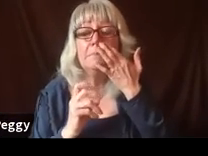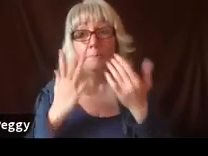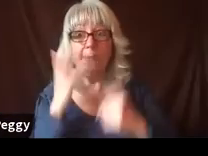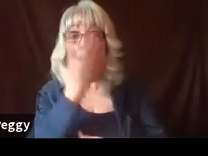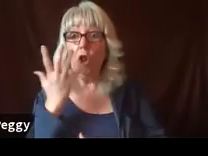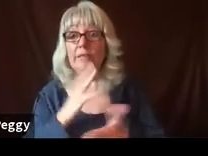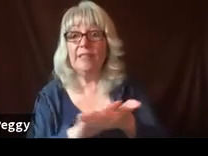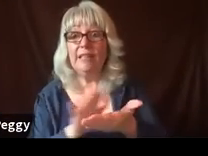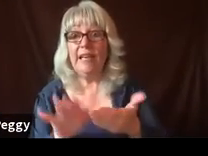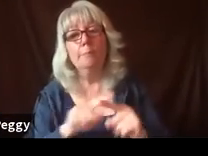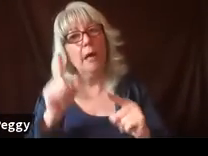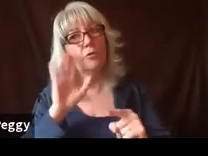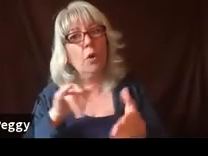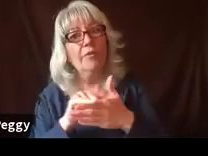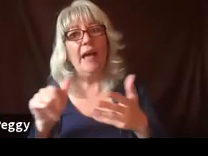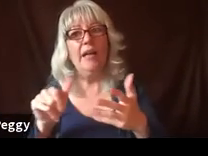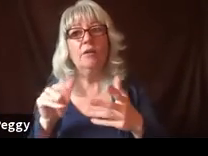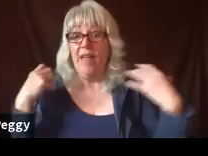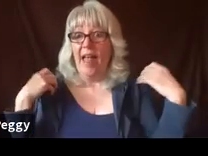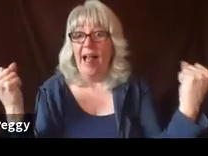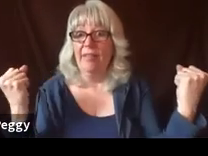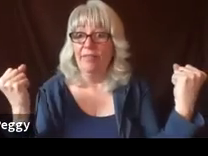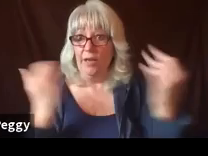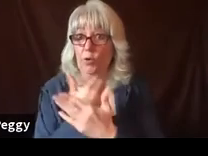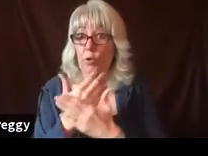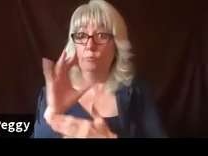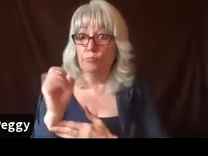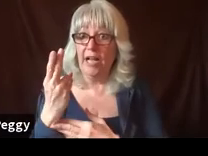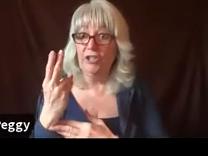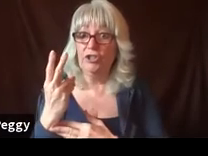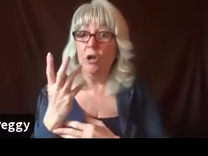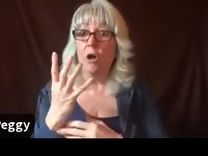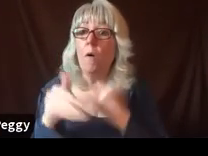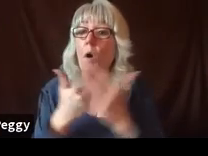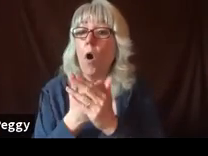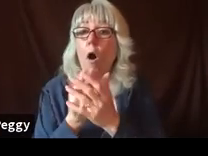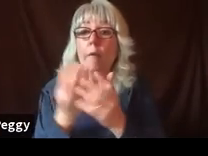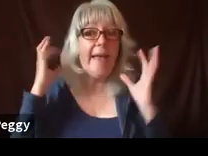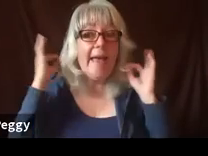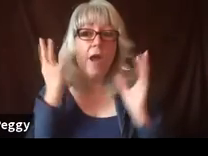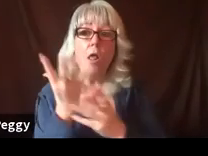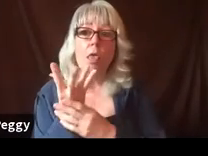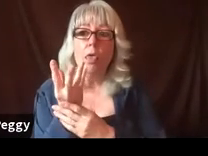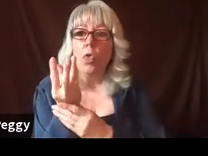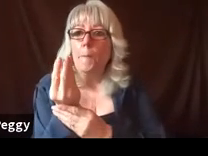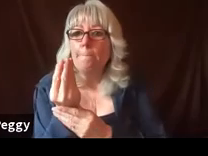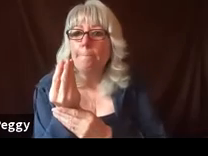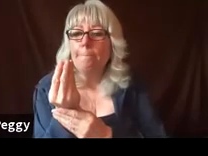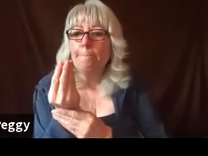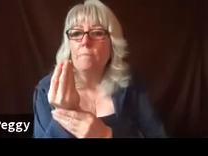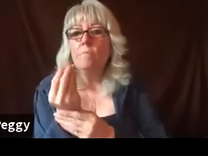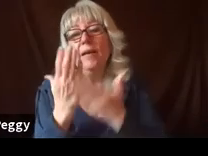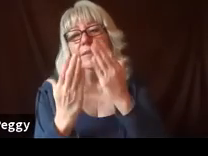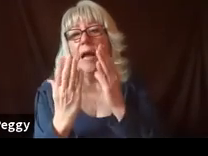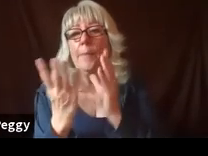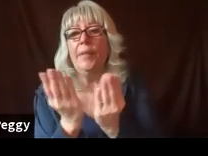healthy. All the bristles come together and make a point or make like a flat edge, okay? But